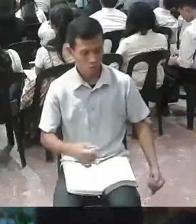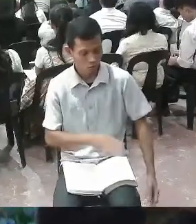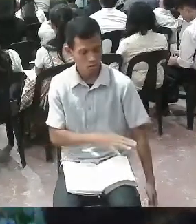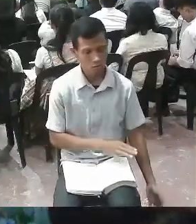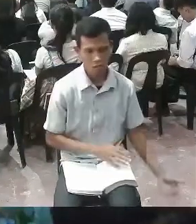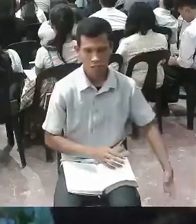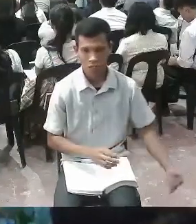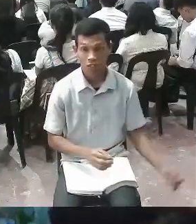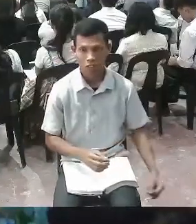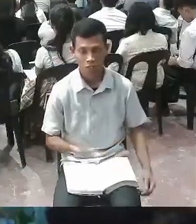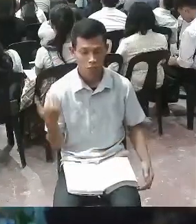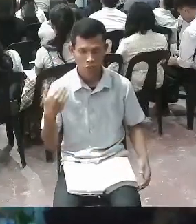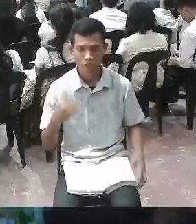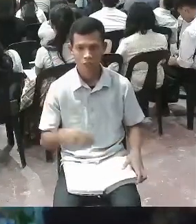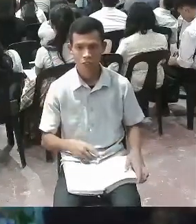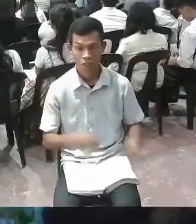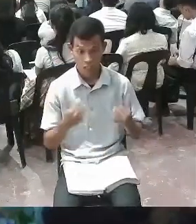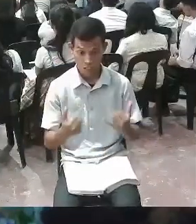Now,